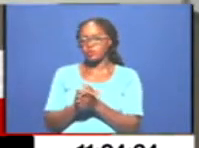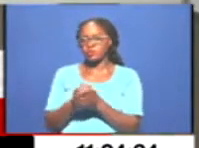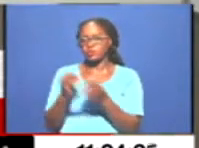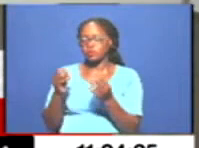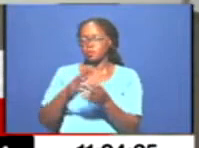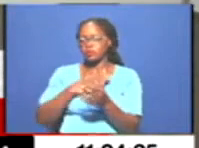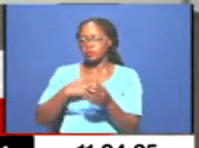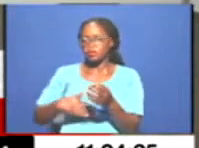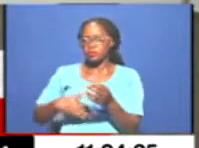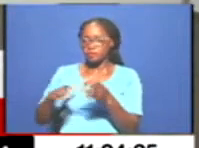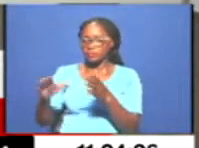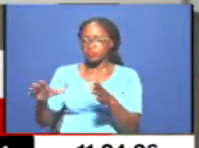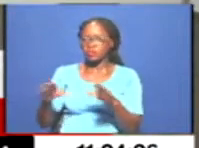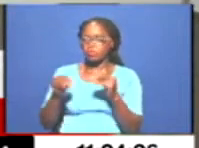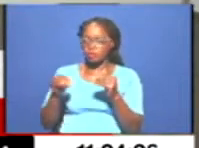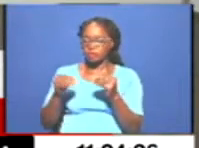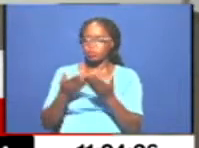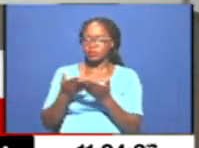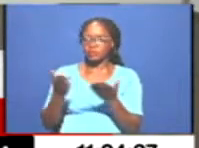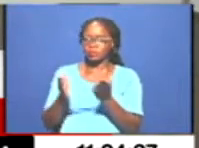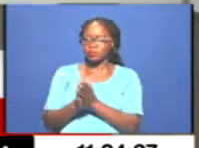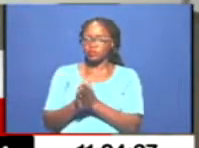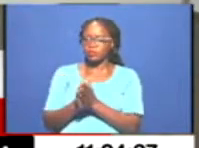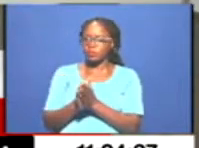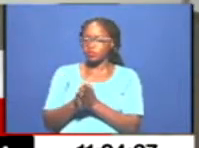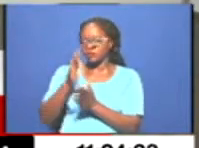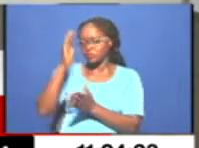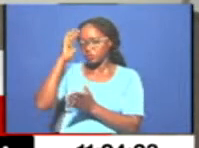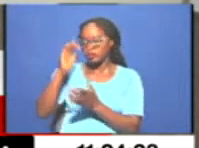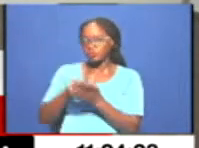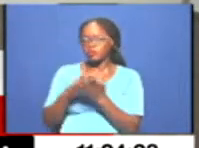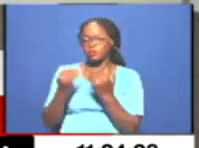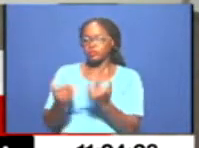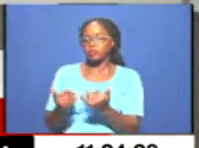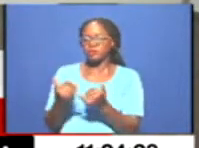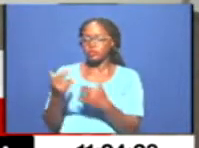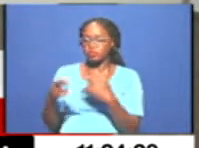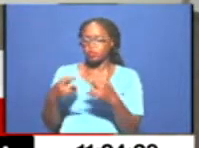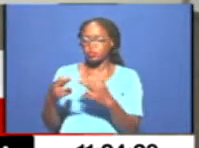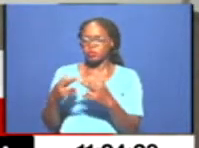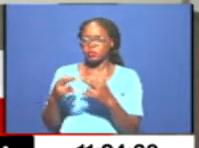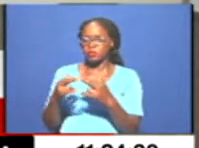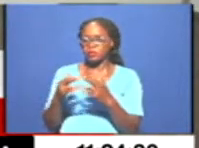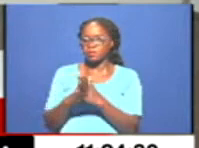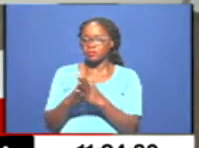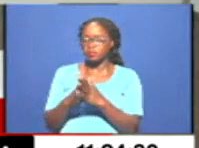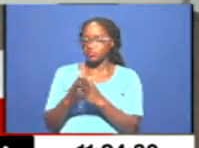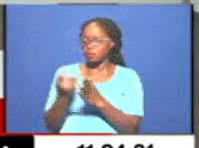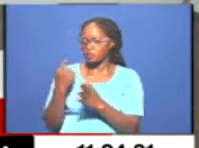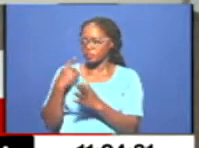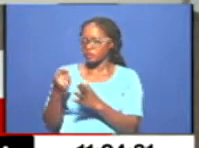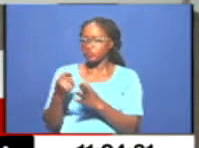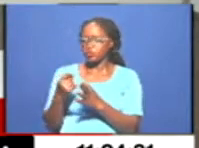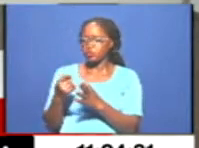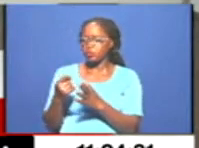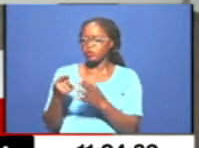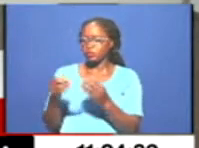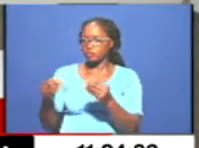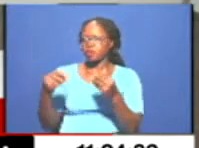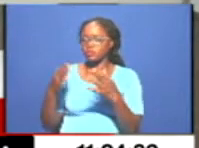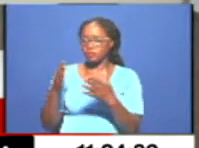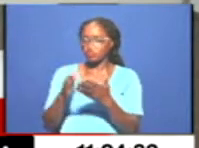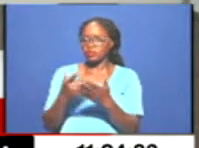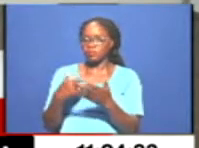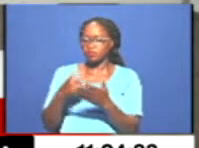adopted that, the playbook. I believe right now they are revising their latest playbook to be able to give us, maybe by